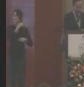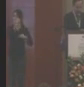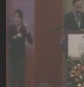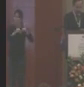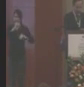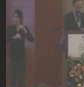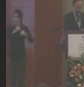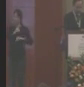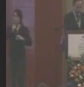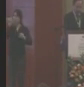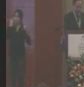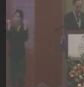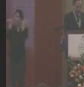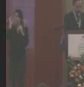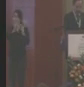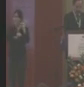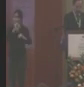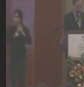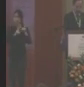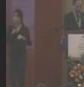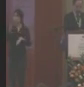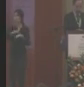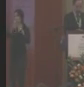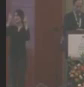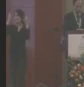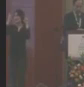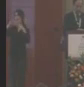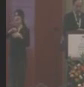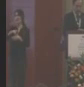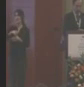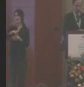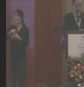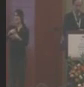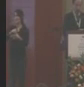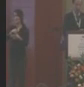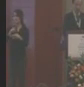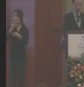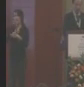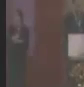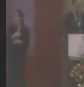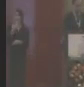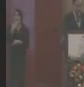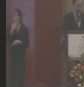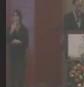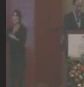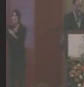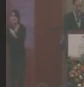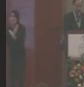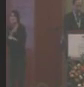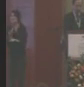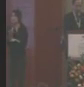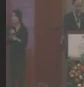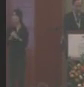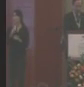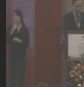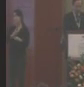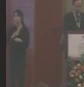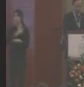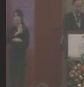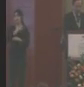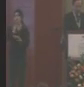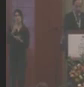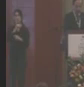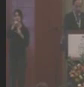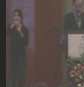the great progress that has been implemented in the country for disaster risk reduction, amongst which we must point